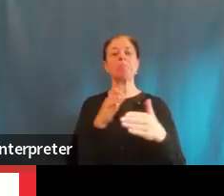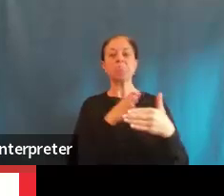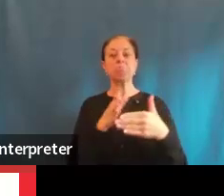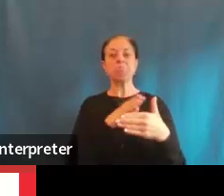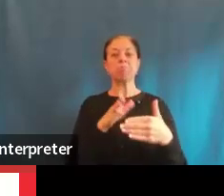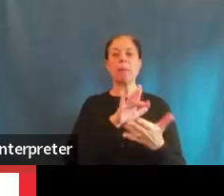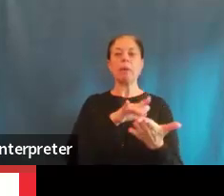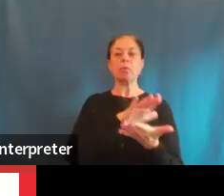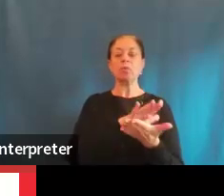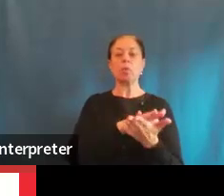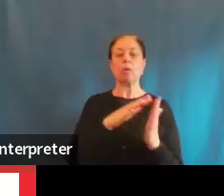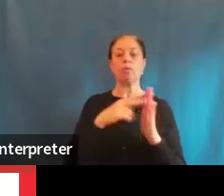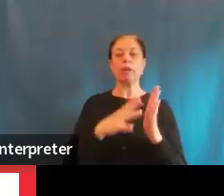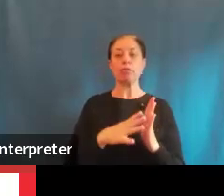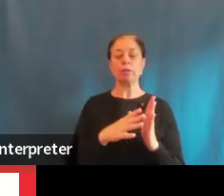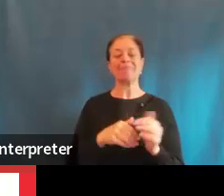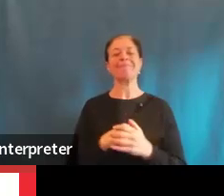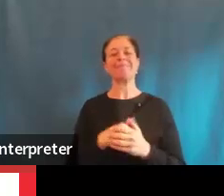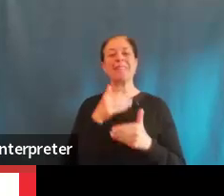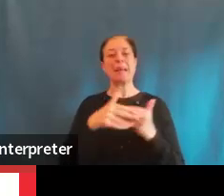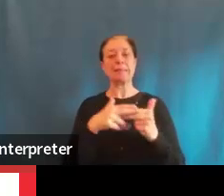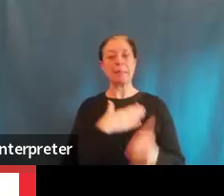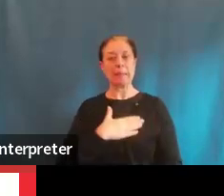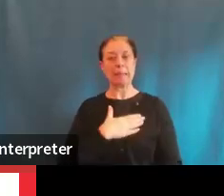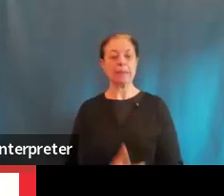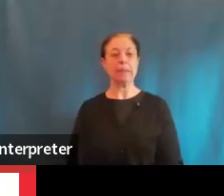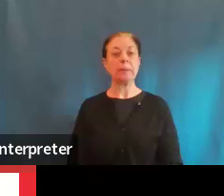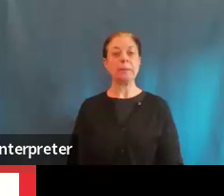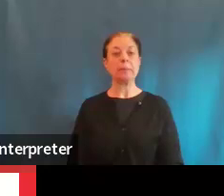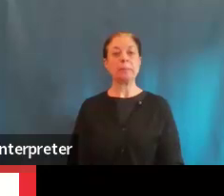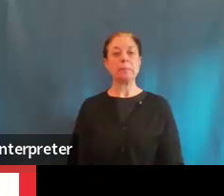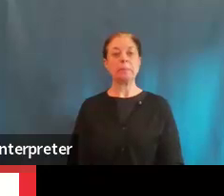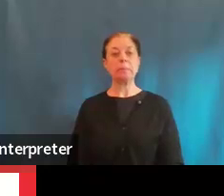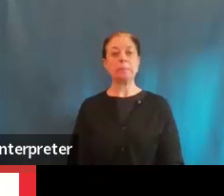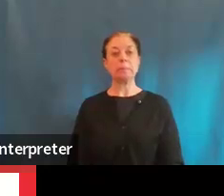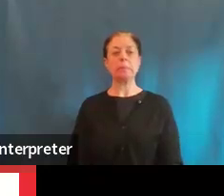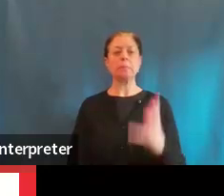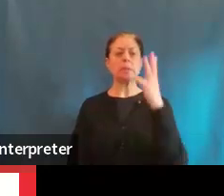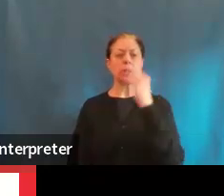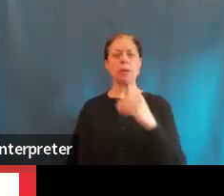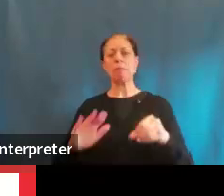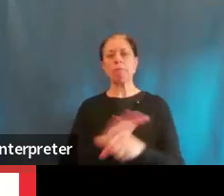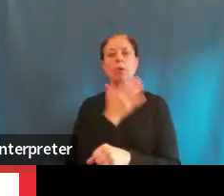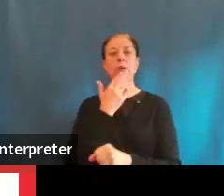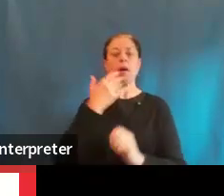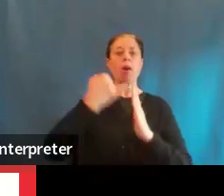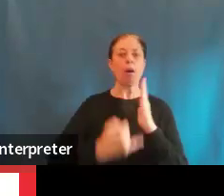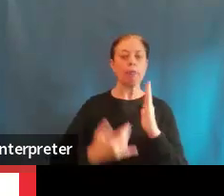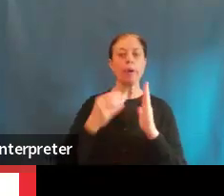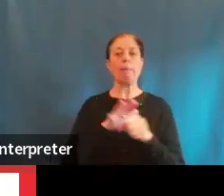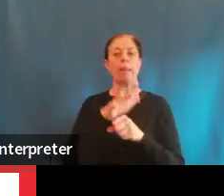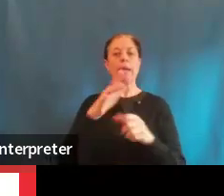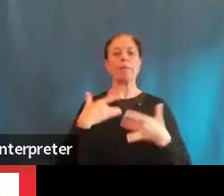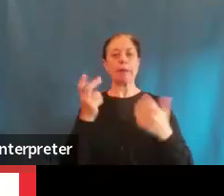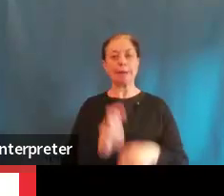middle school readers. Next slide, please. With stunning full-color artwork and plenty of